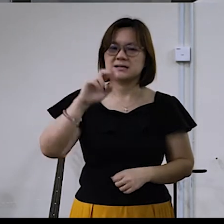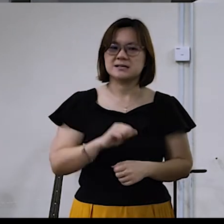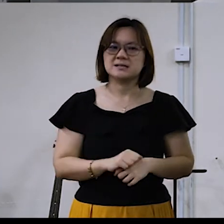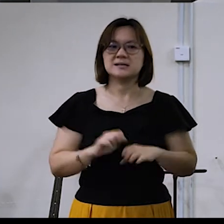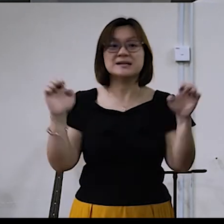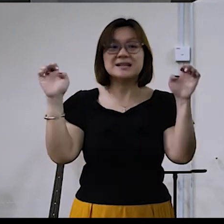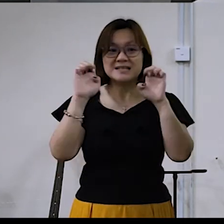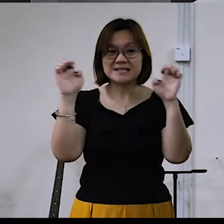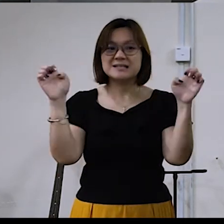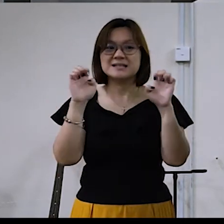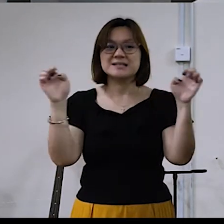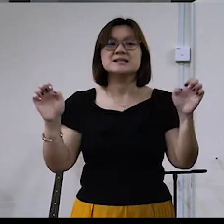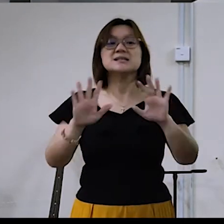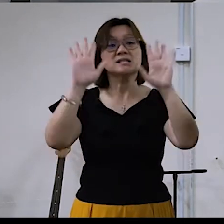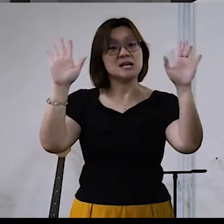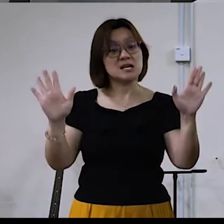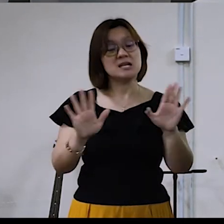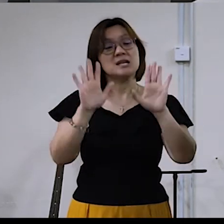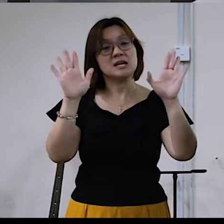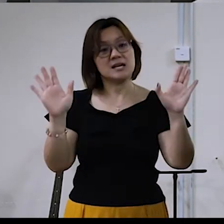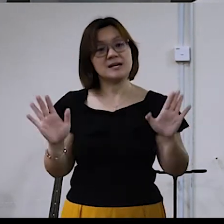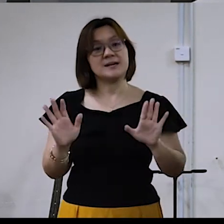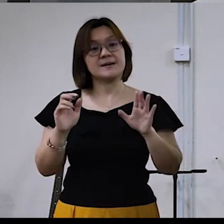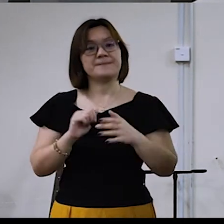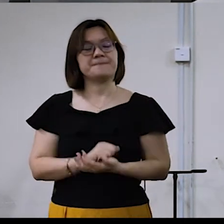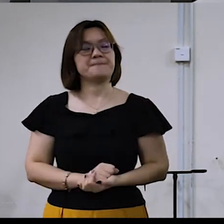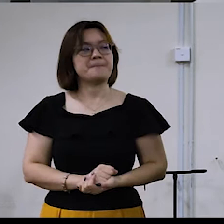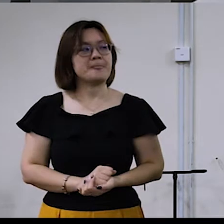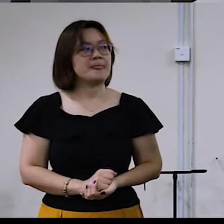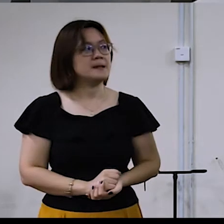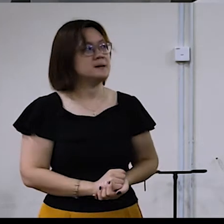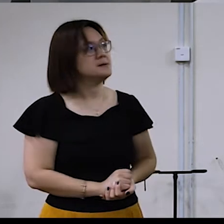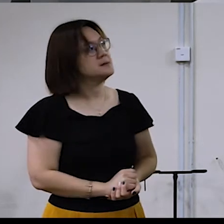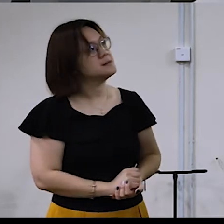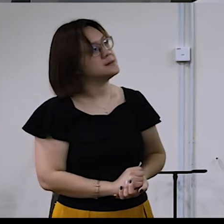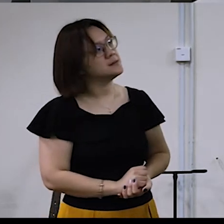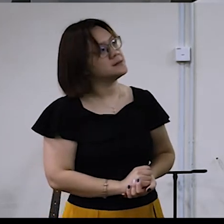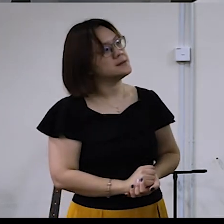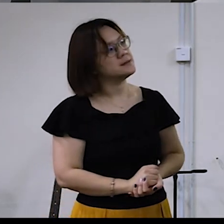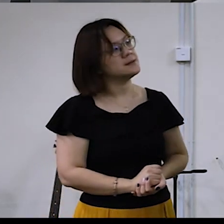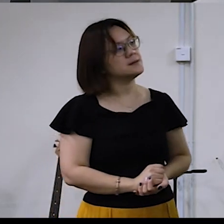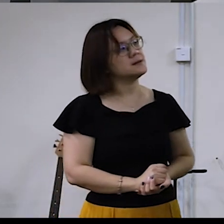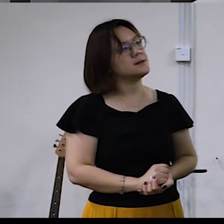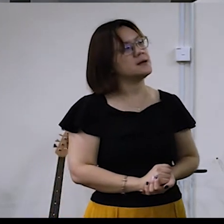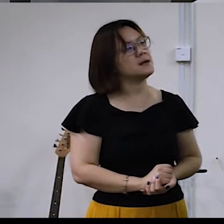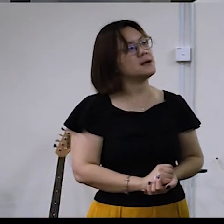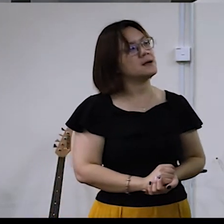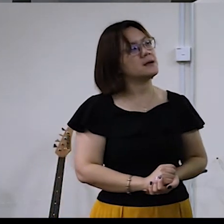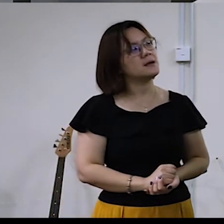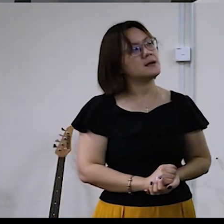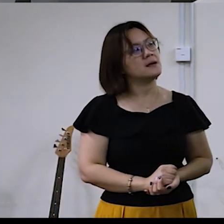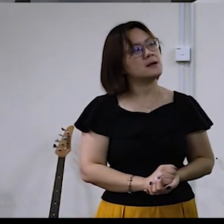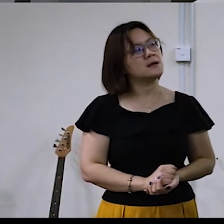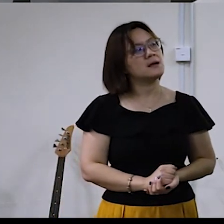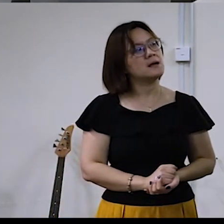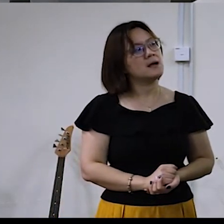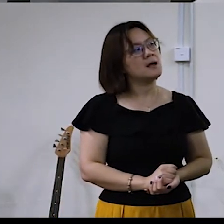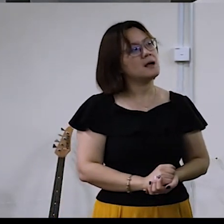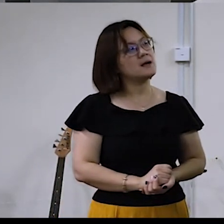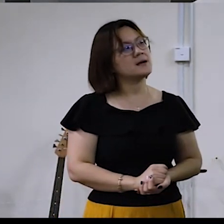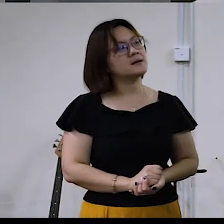traditional Christians, I think that's good in that. They try their best to, you know, not to be so loud. They don't go